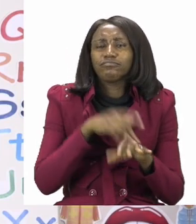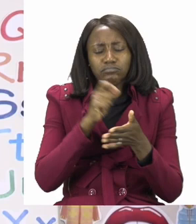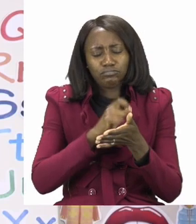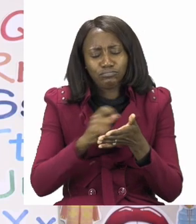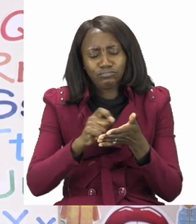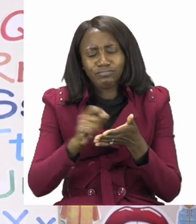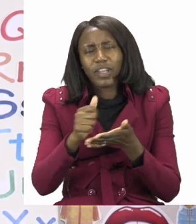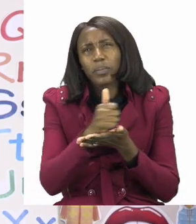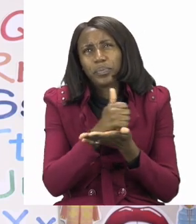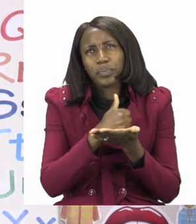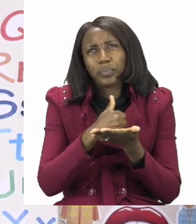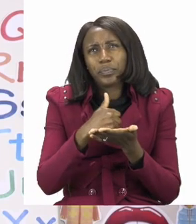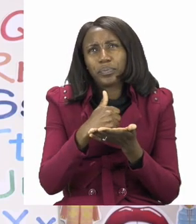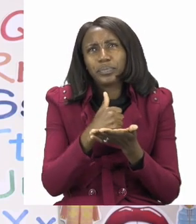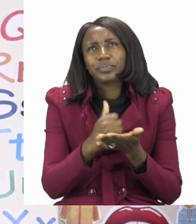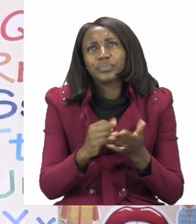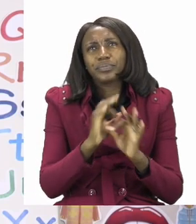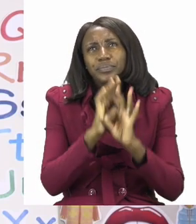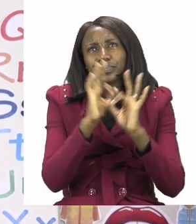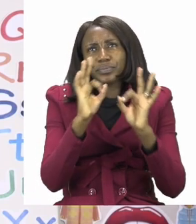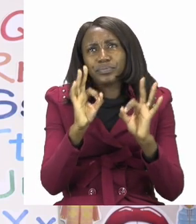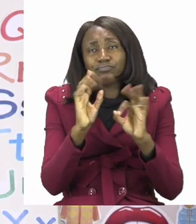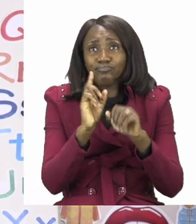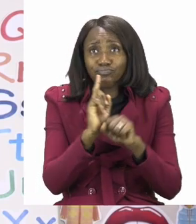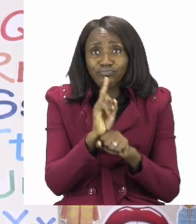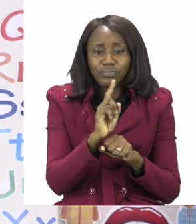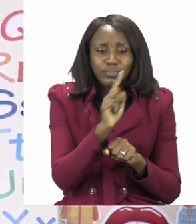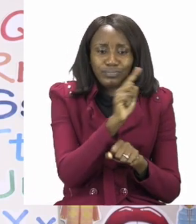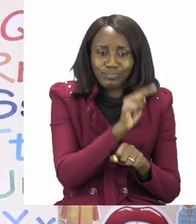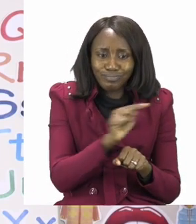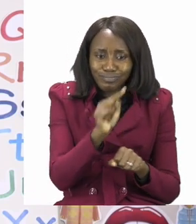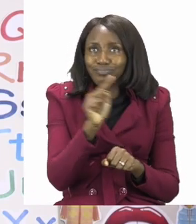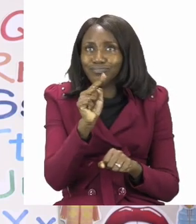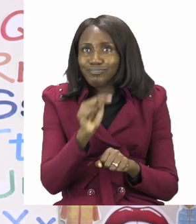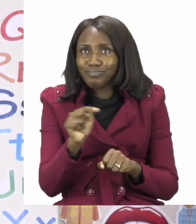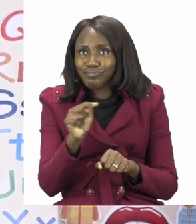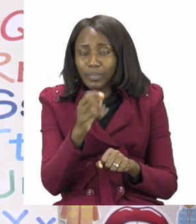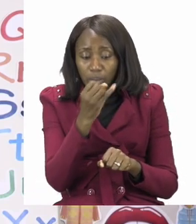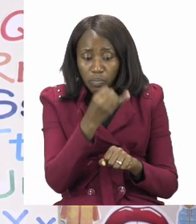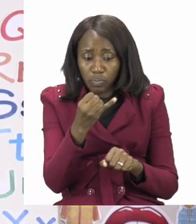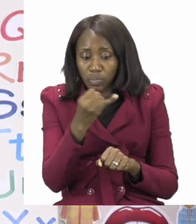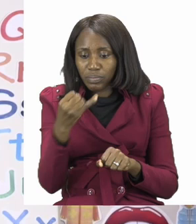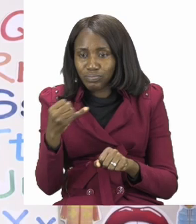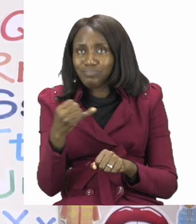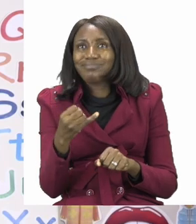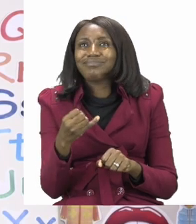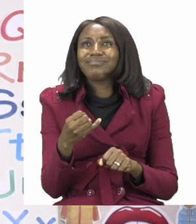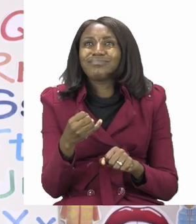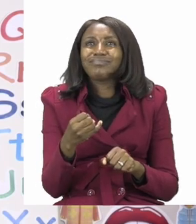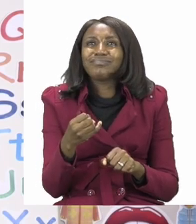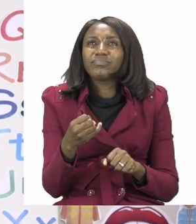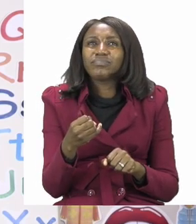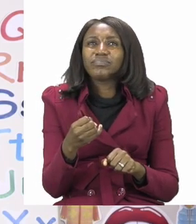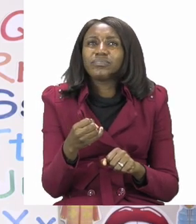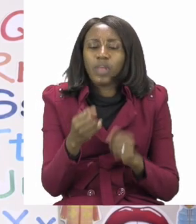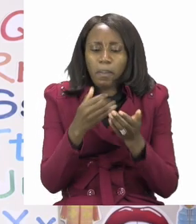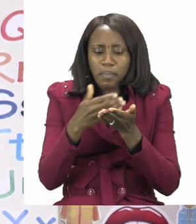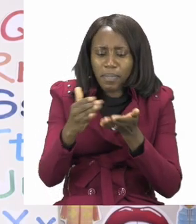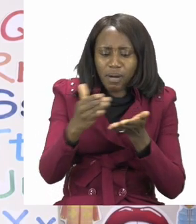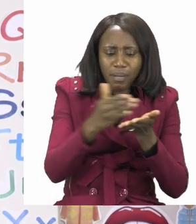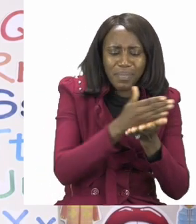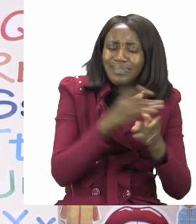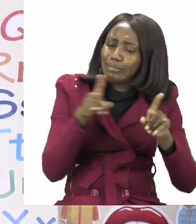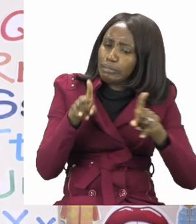just said. First, you need to draw 2 circles when you're sharing by 2 so that you can share equally.